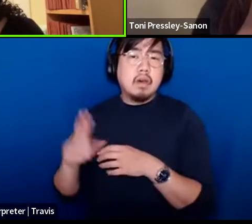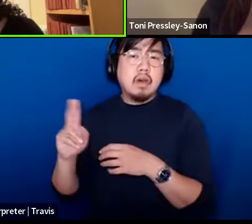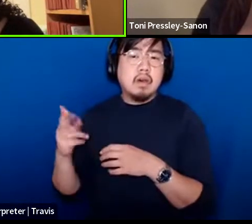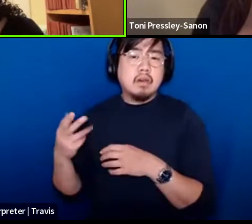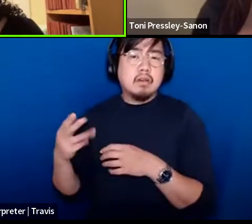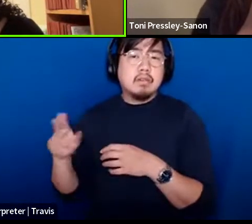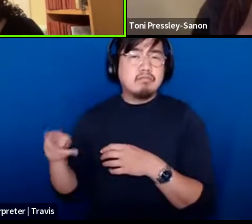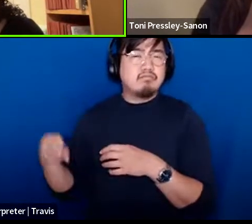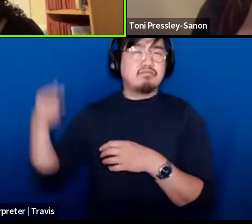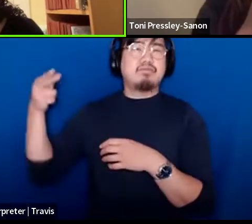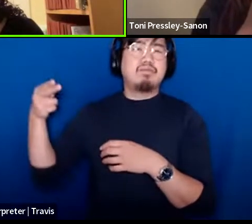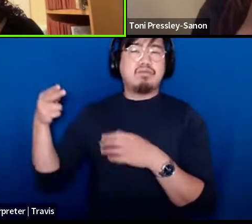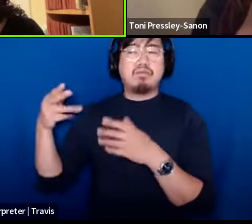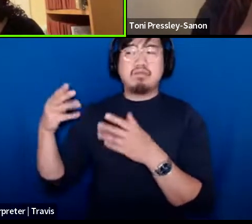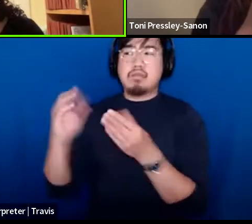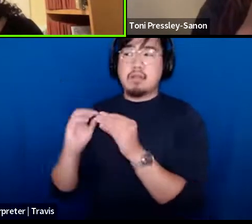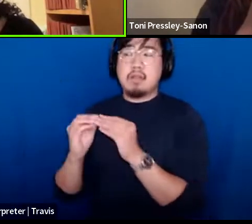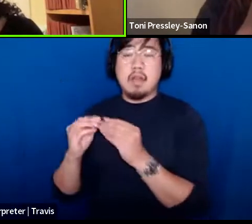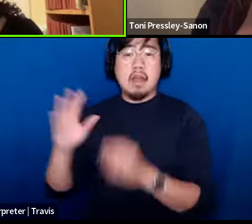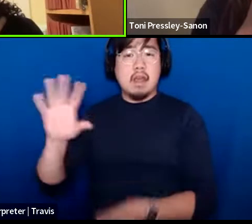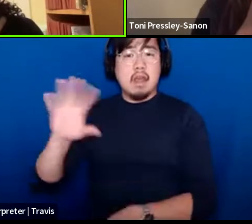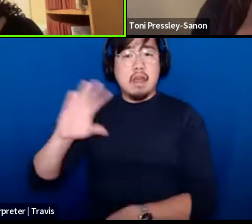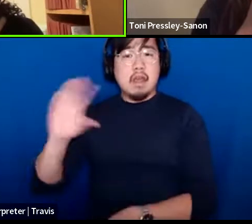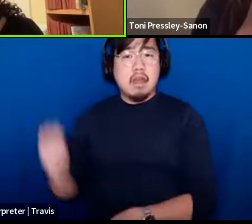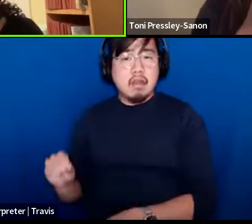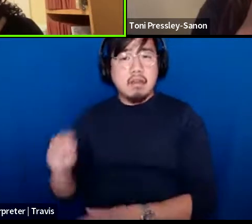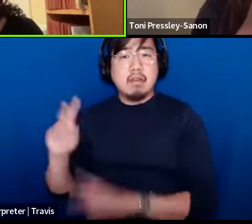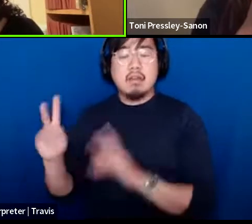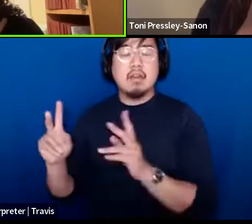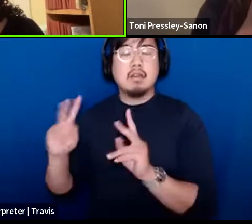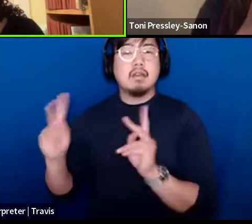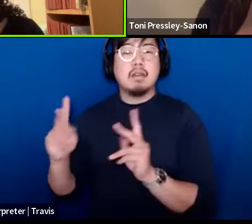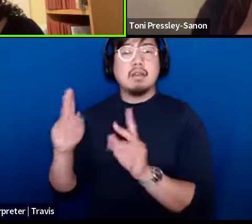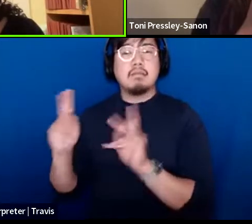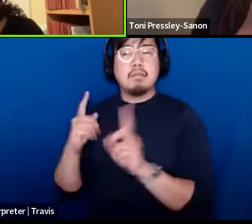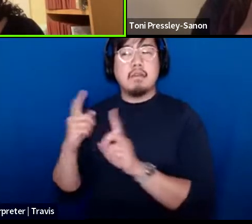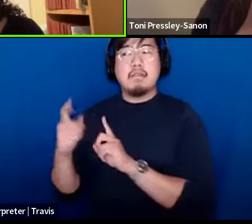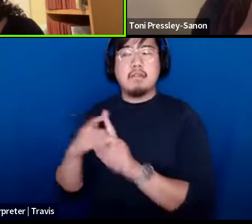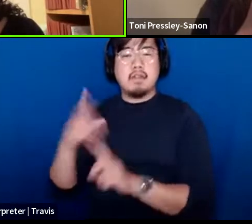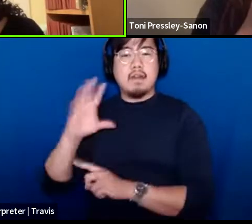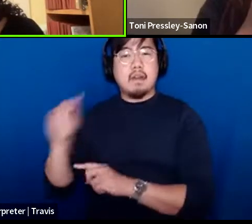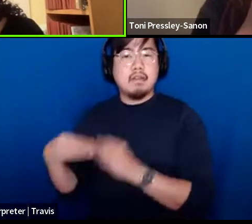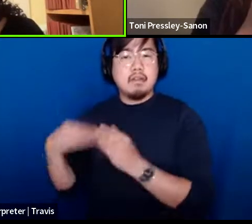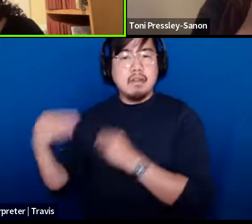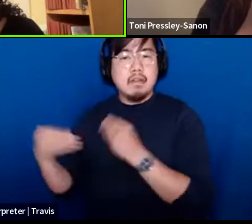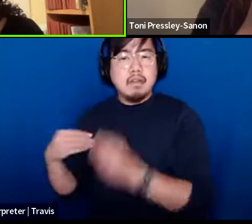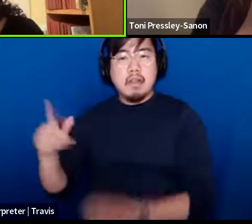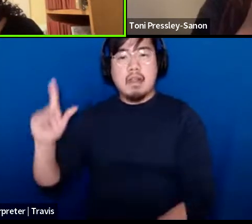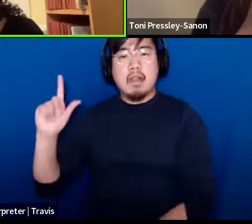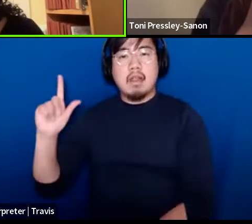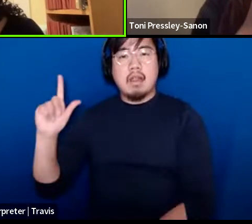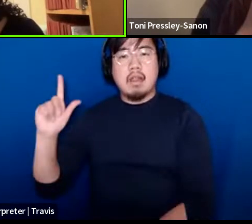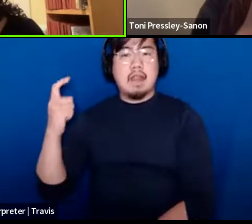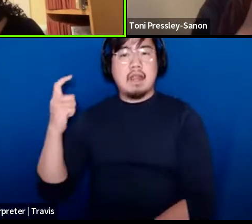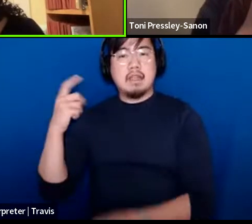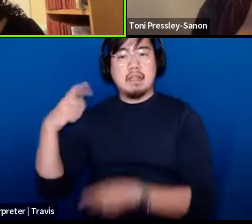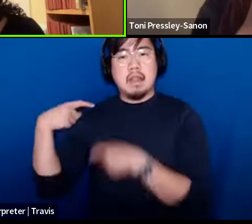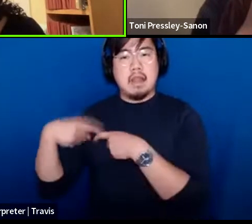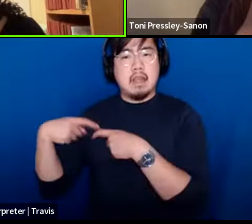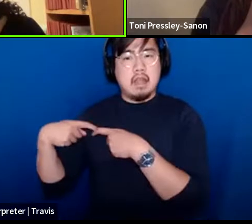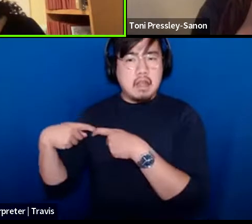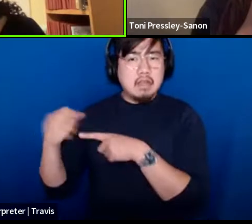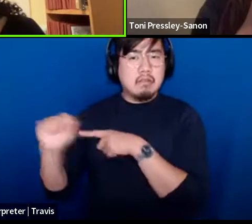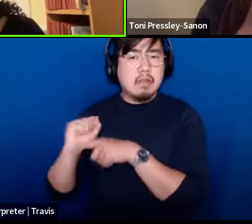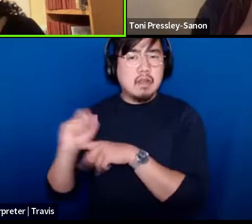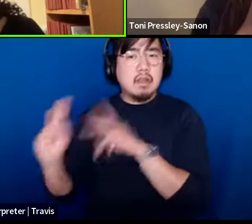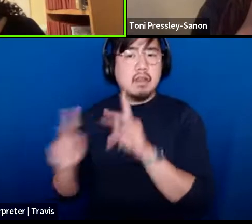of African-American, people of African descent, broadly speaking, Latinx practitioners by far. And my